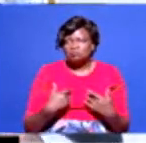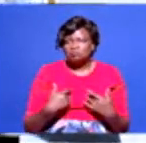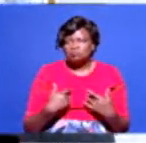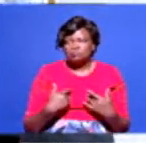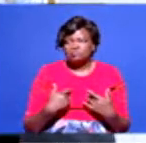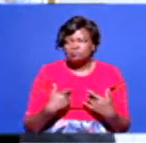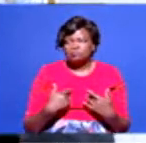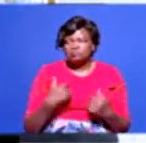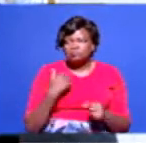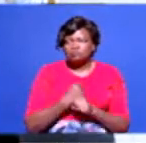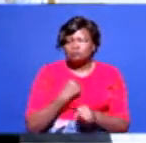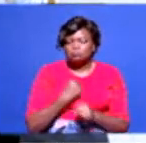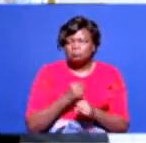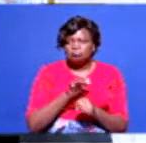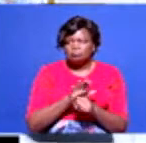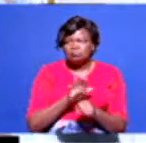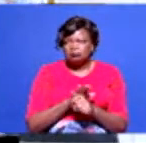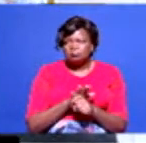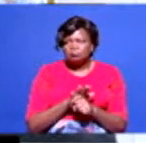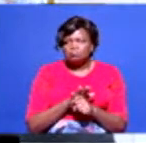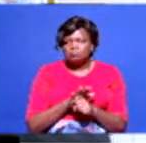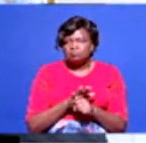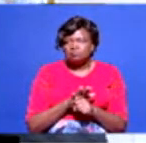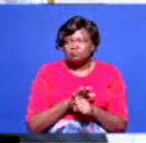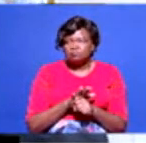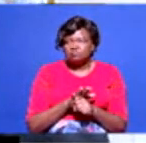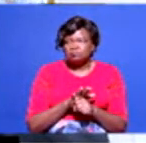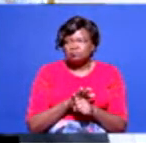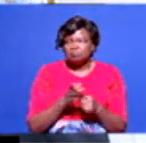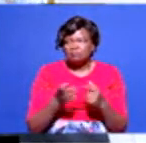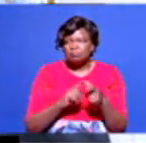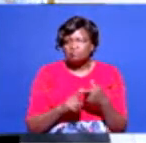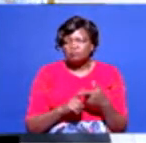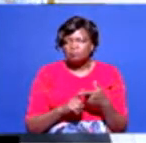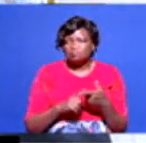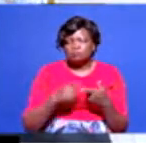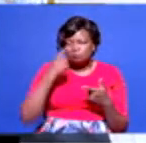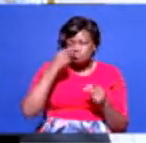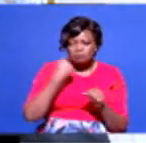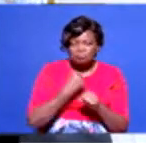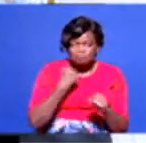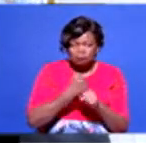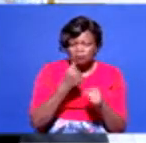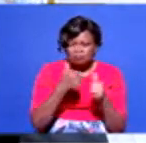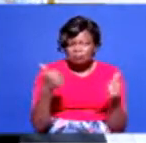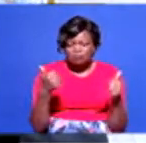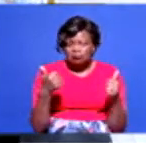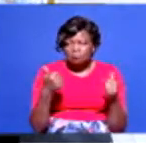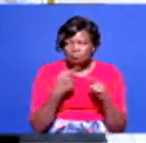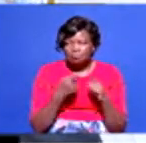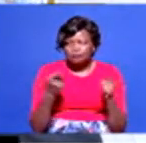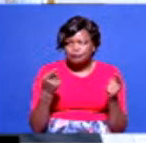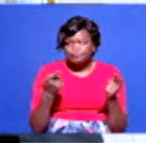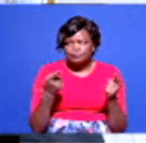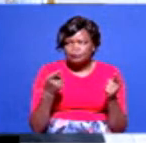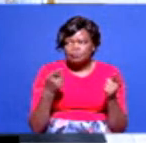the growth. Everything was up in terms of performance. But how we